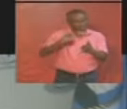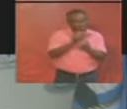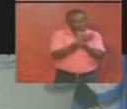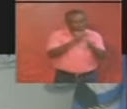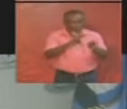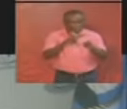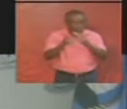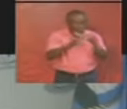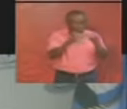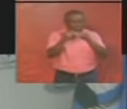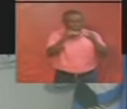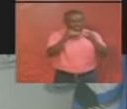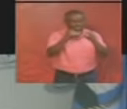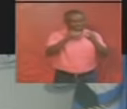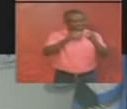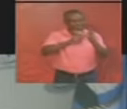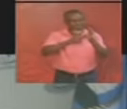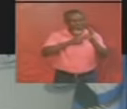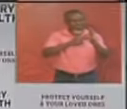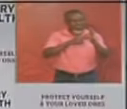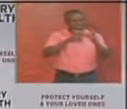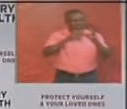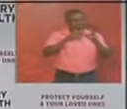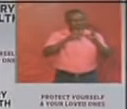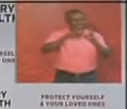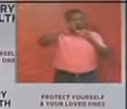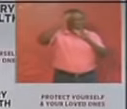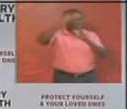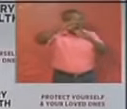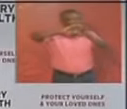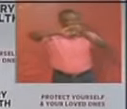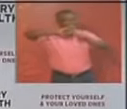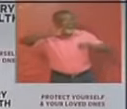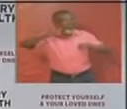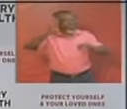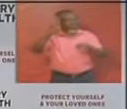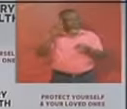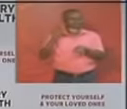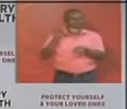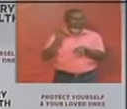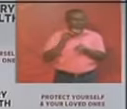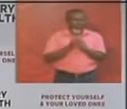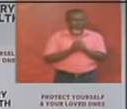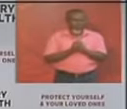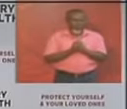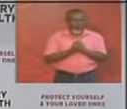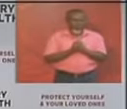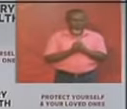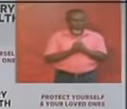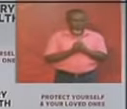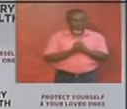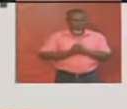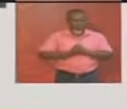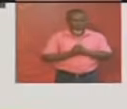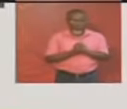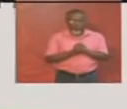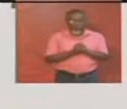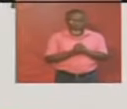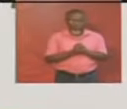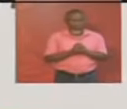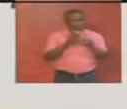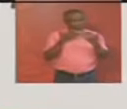we're operating in. Thank you. Thank you, everyone. We have come to the end of today's media conference, and